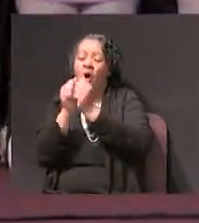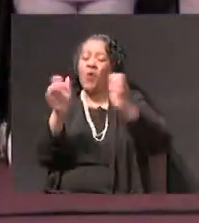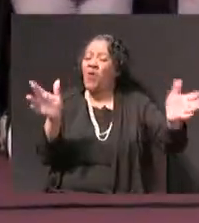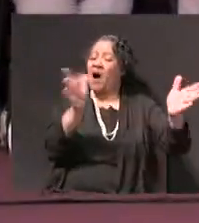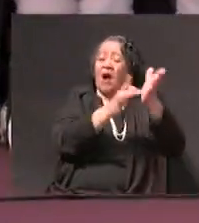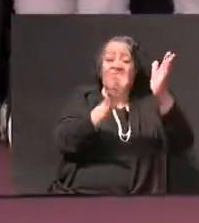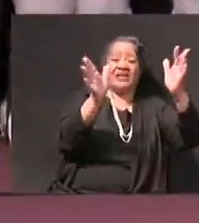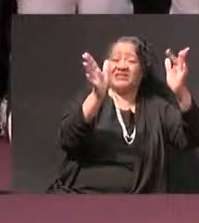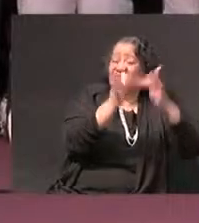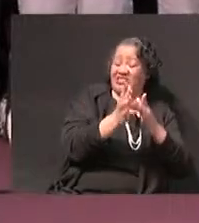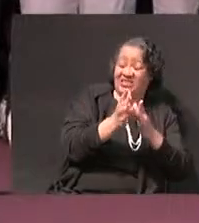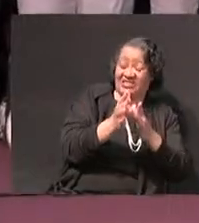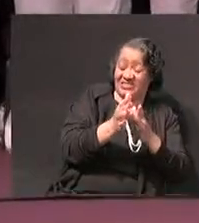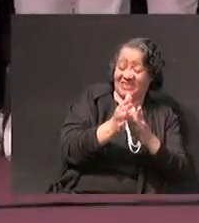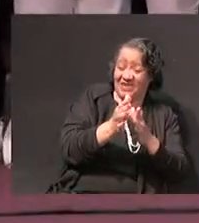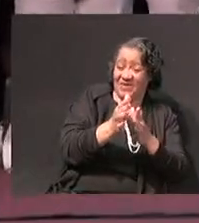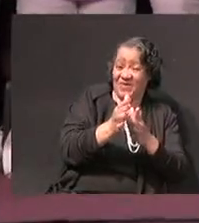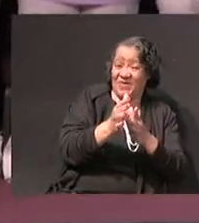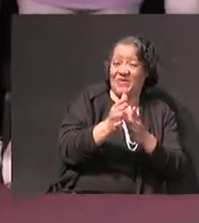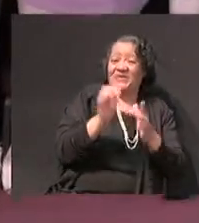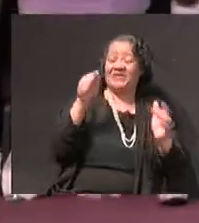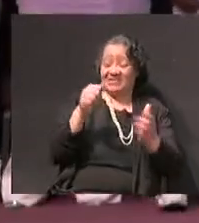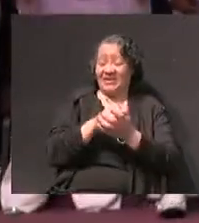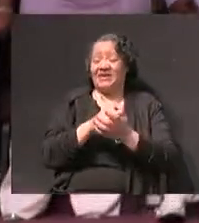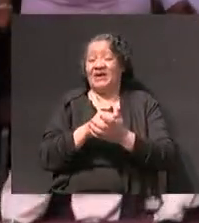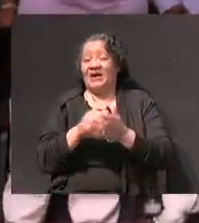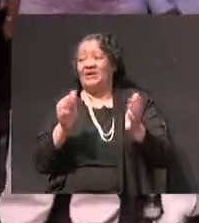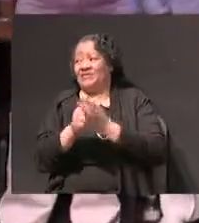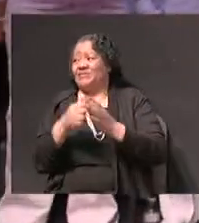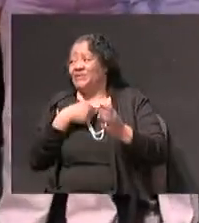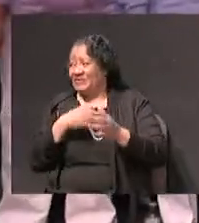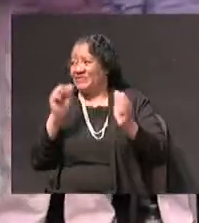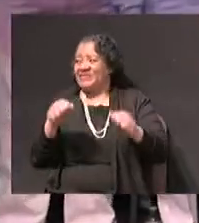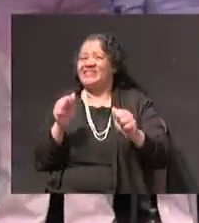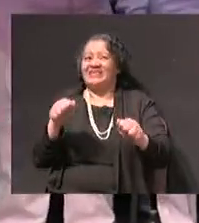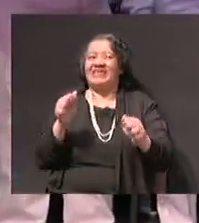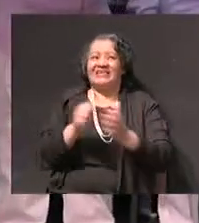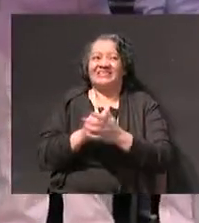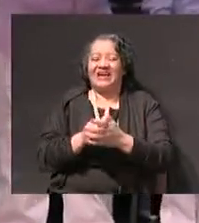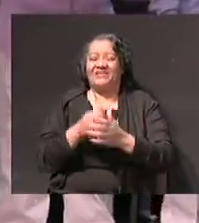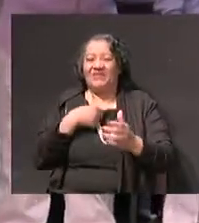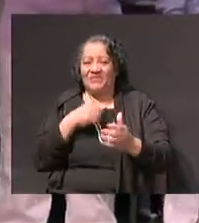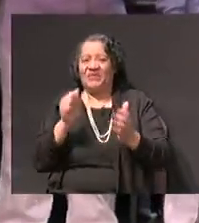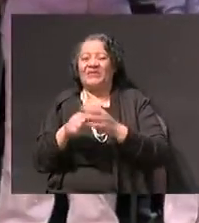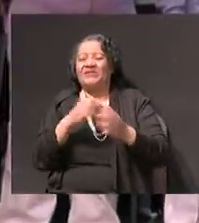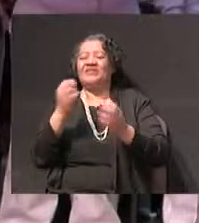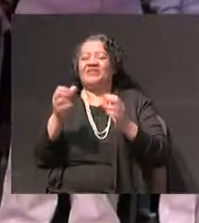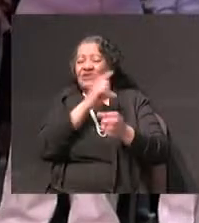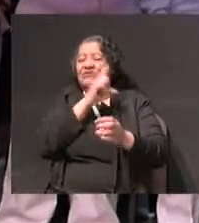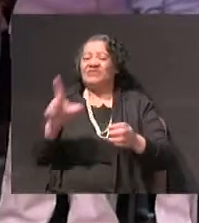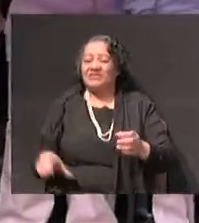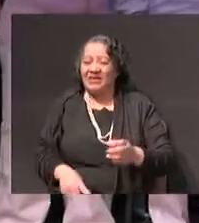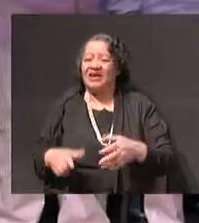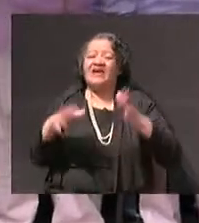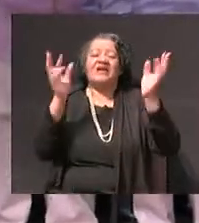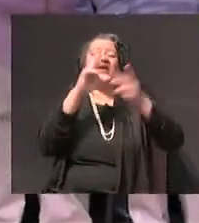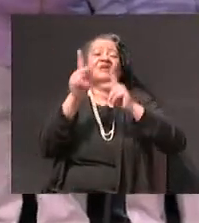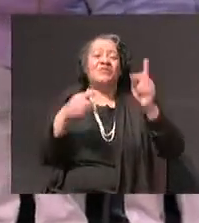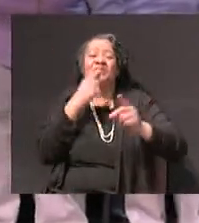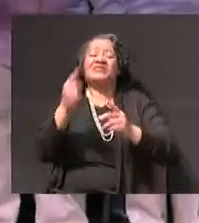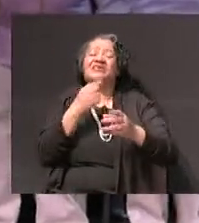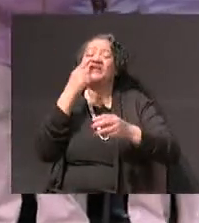Don't go home without him. Let the redeemed of the Lord say